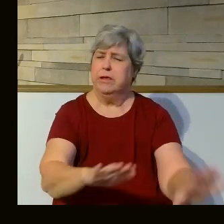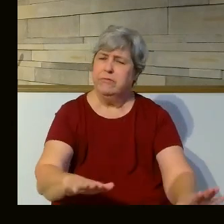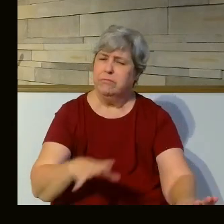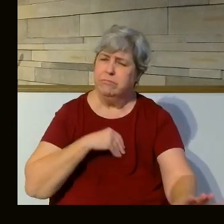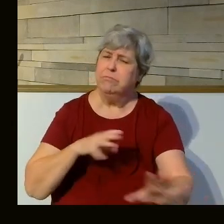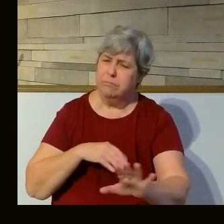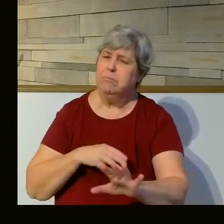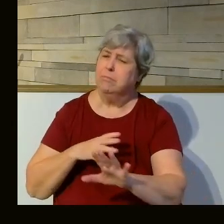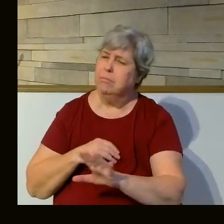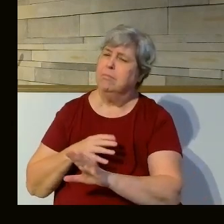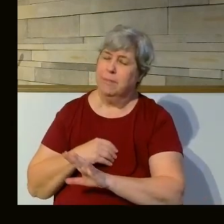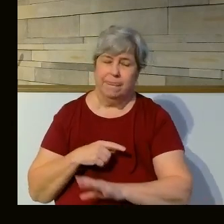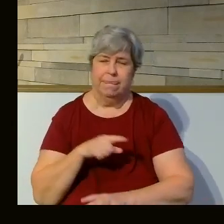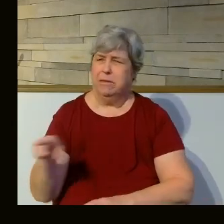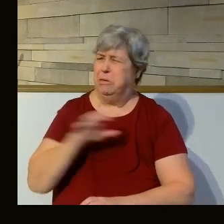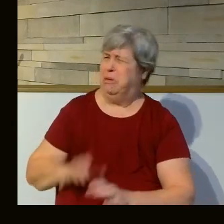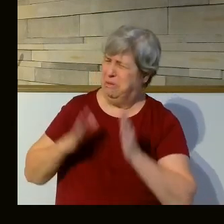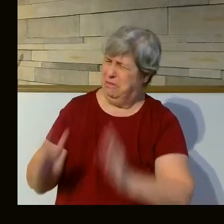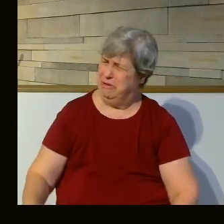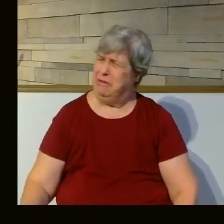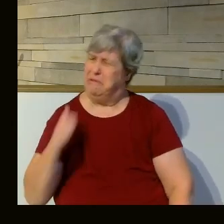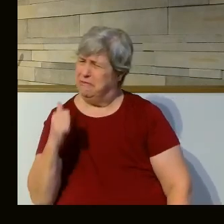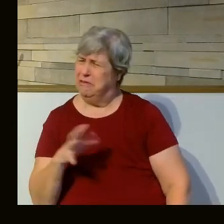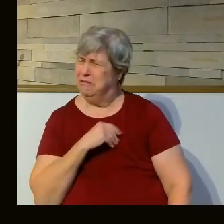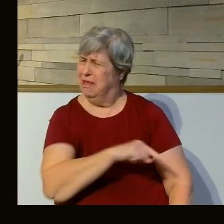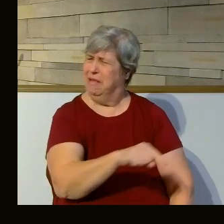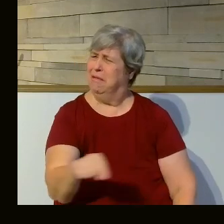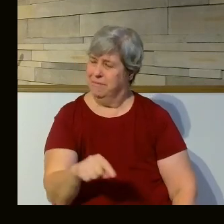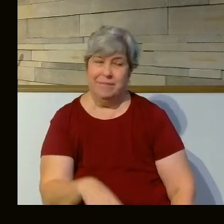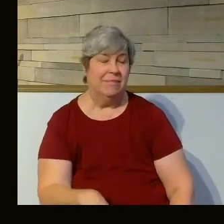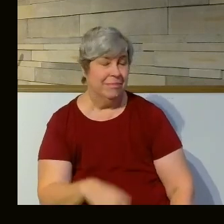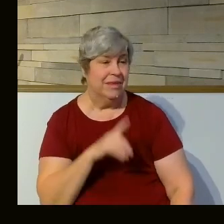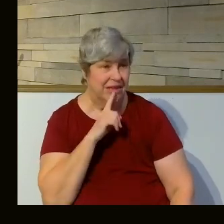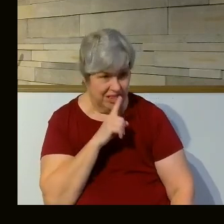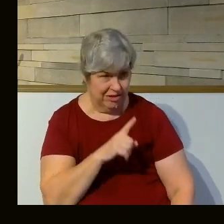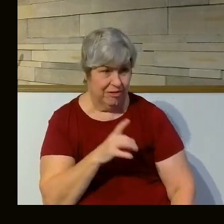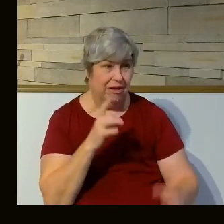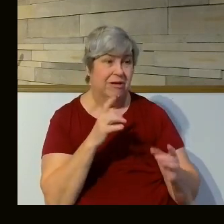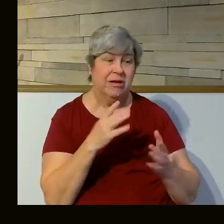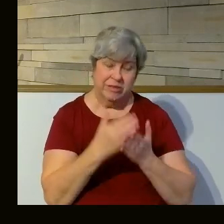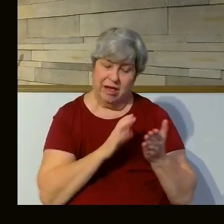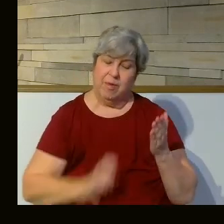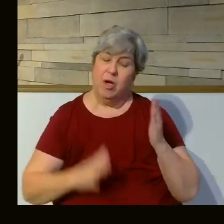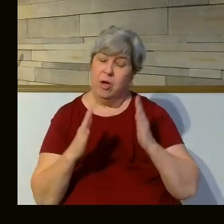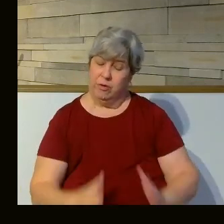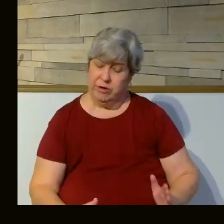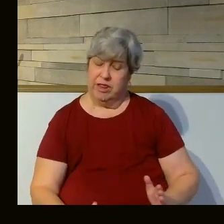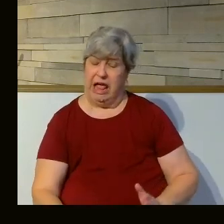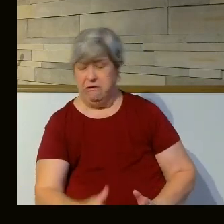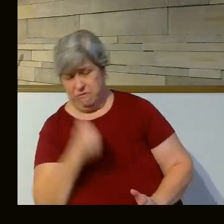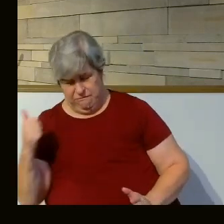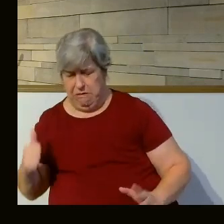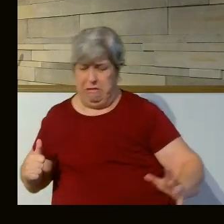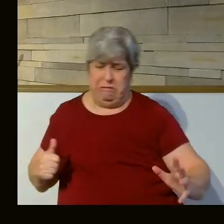to any belief. You Christians are so intolerant. You know what? There are some sinfully intolerant Christians, and there are a whole